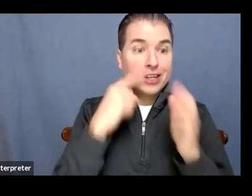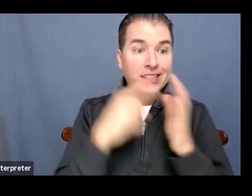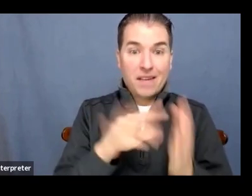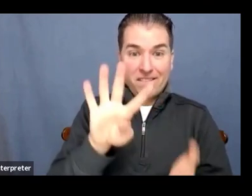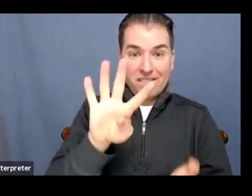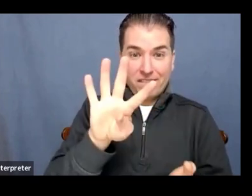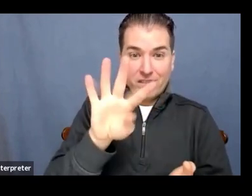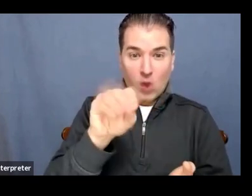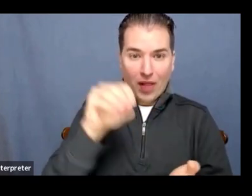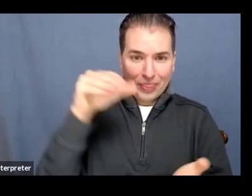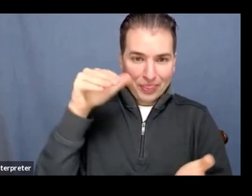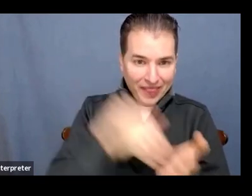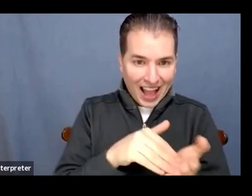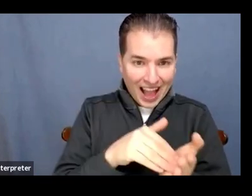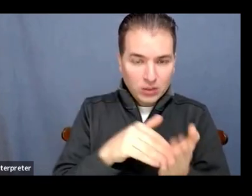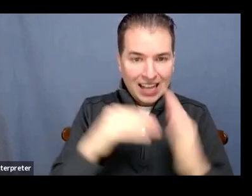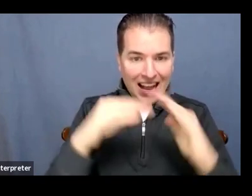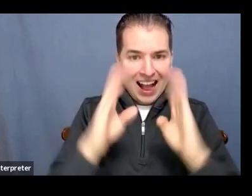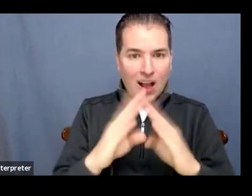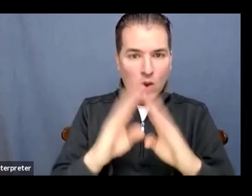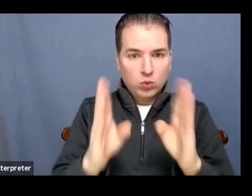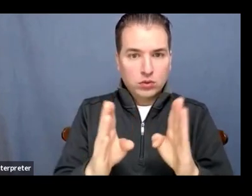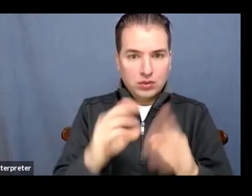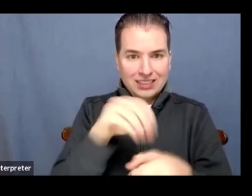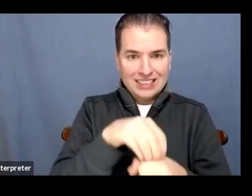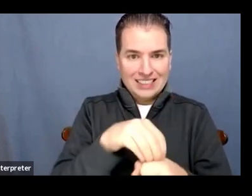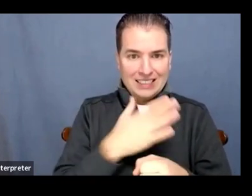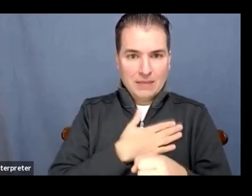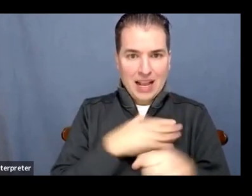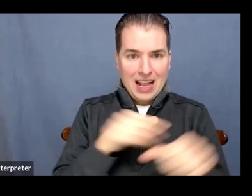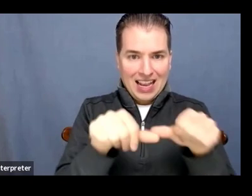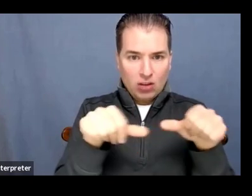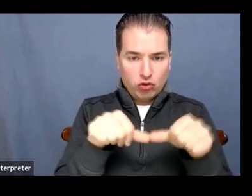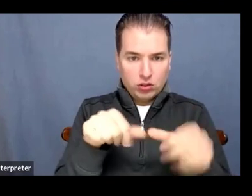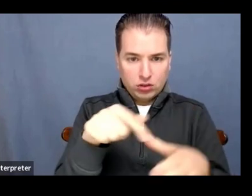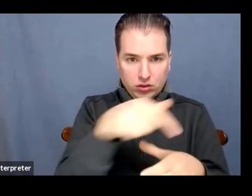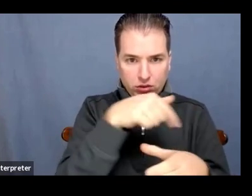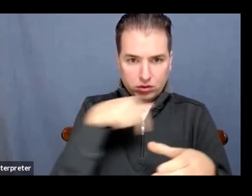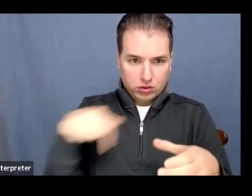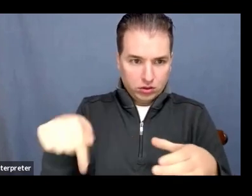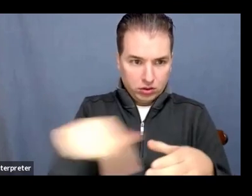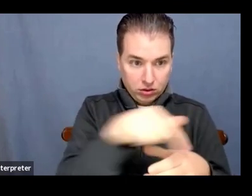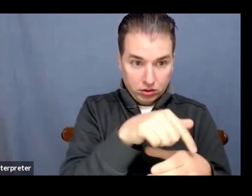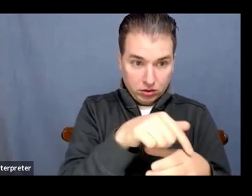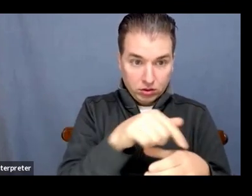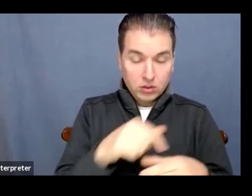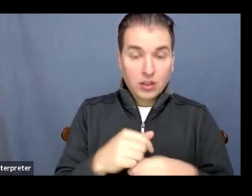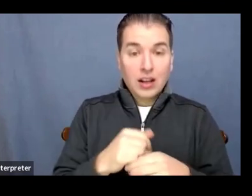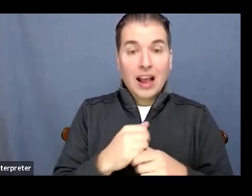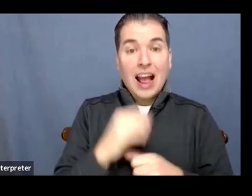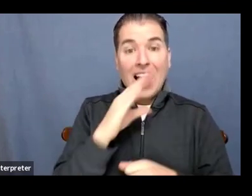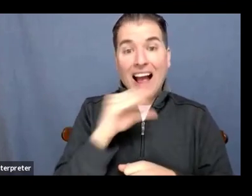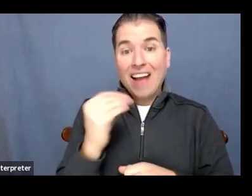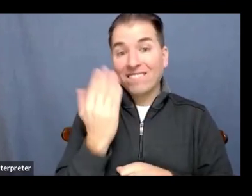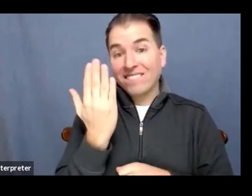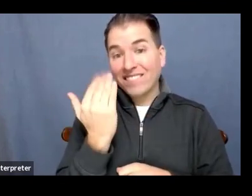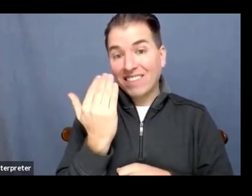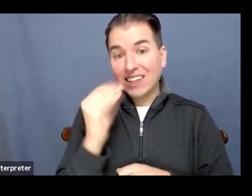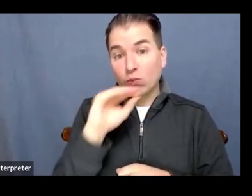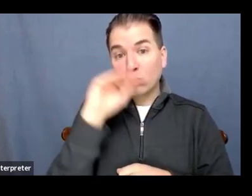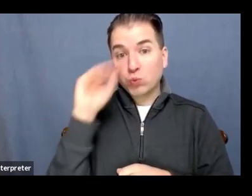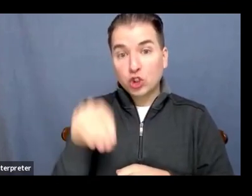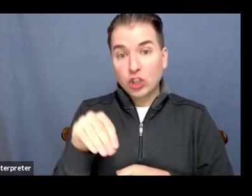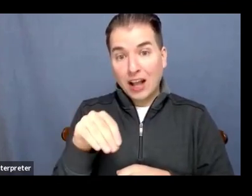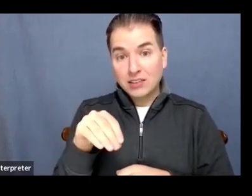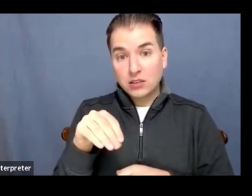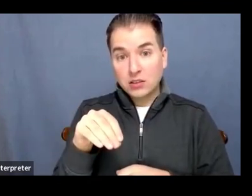addressing. And I'm also guessing, using industry associated information, that says 15% of households purchase